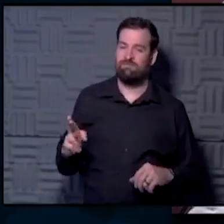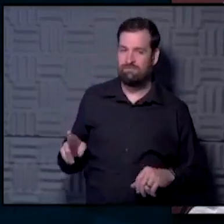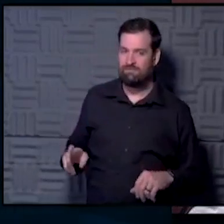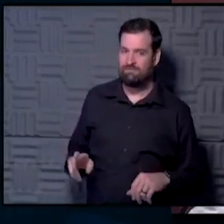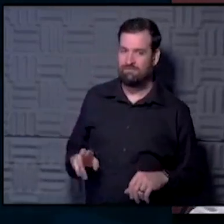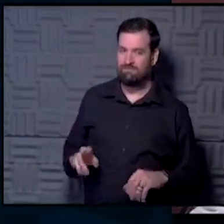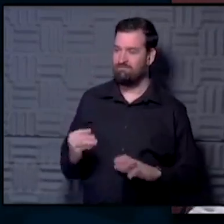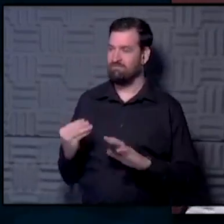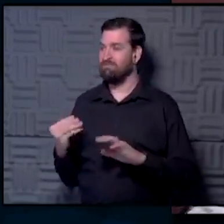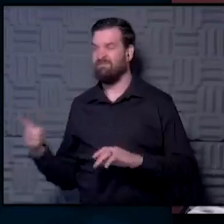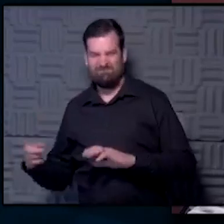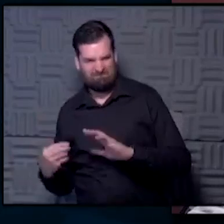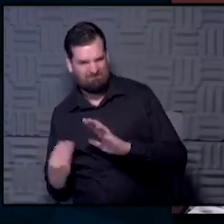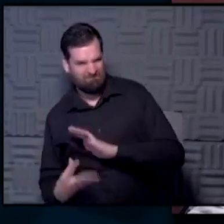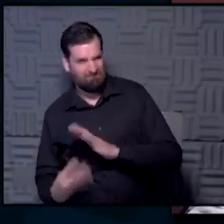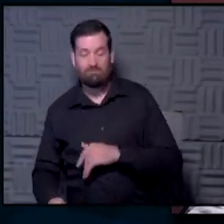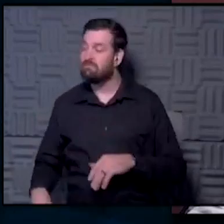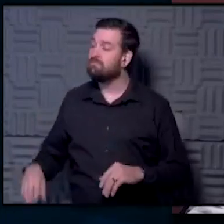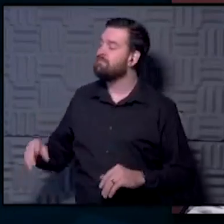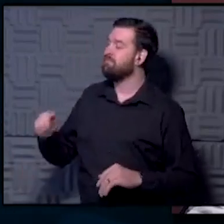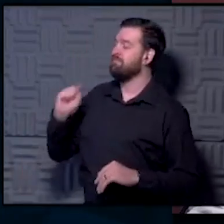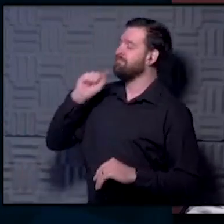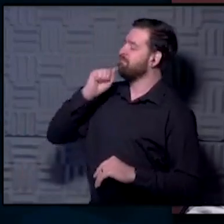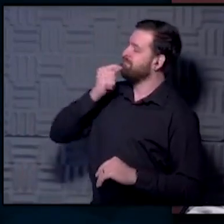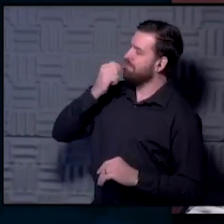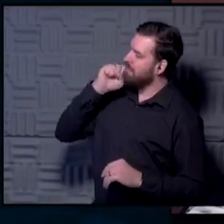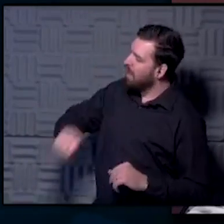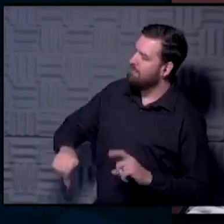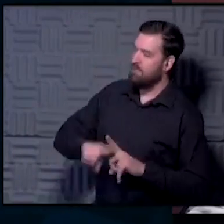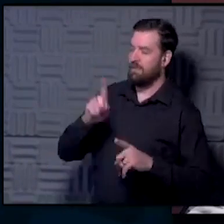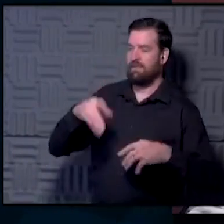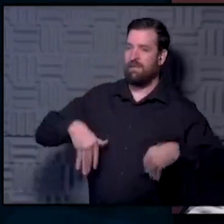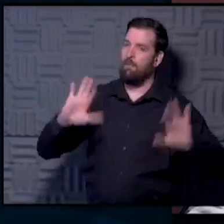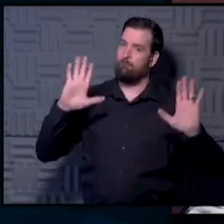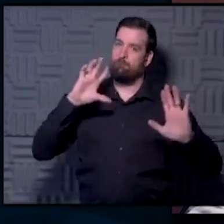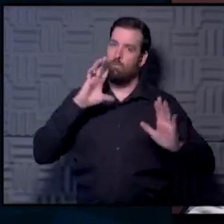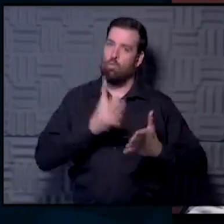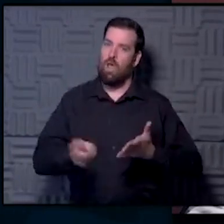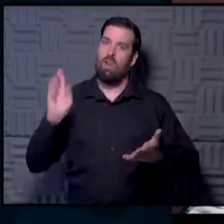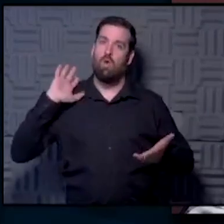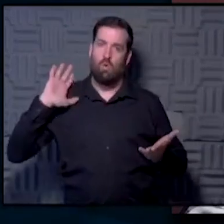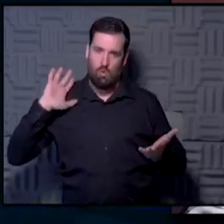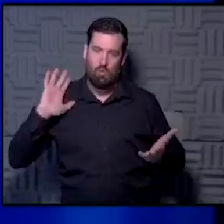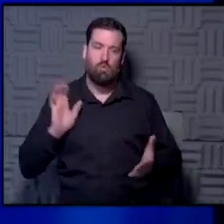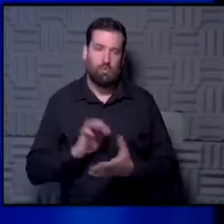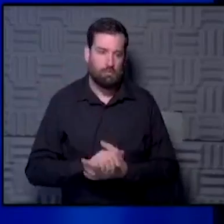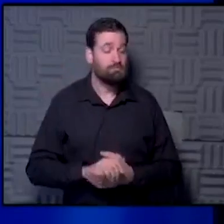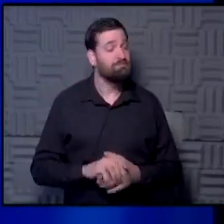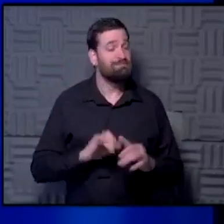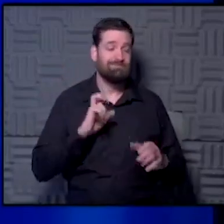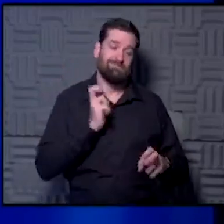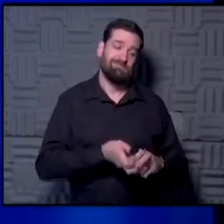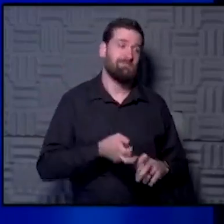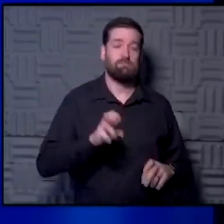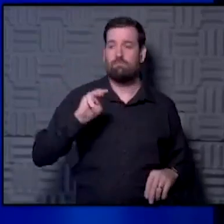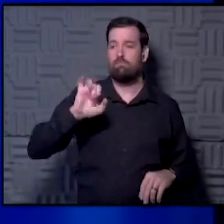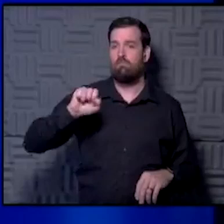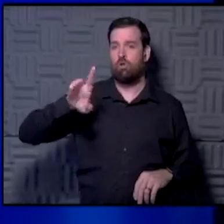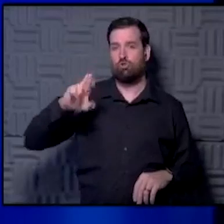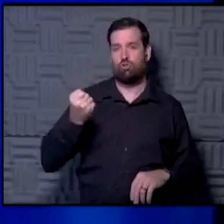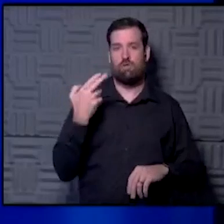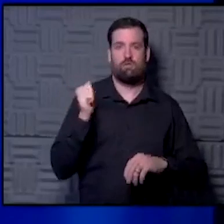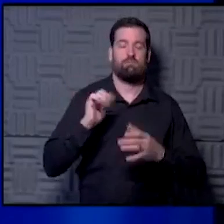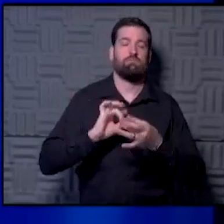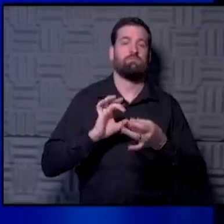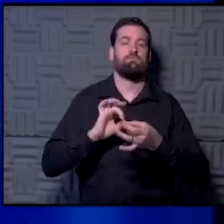because I love candy, but I gave it up a while ago. Man, is it? Oh, yeah, that's tough. All right. Marcia says, can you speak